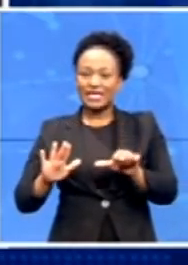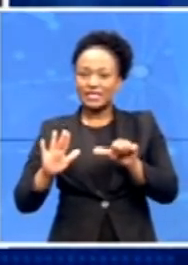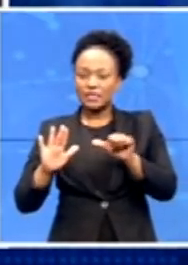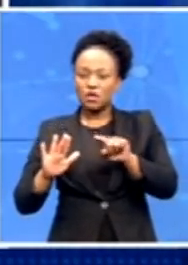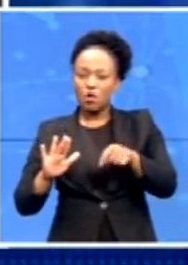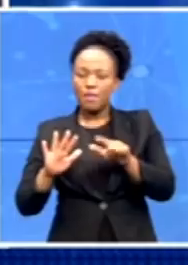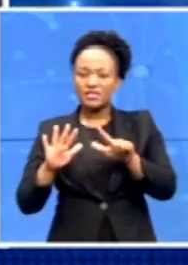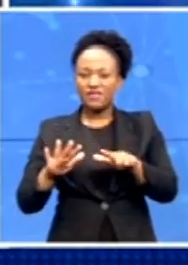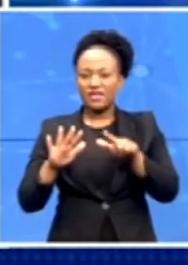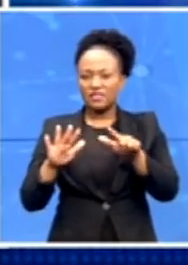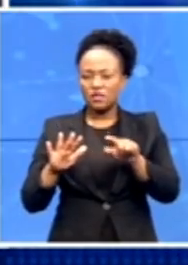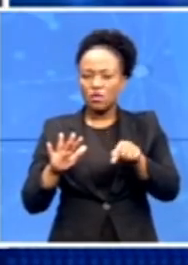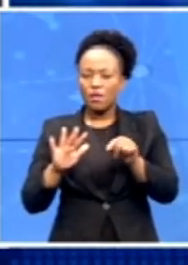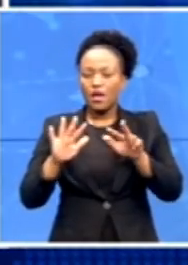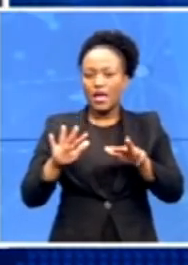18.1,